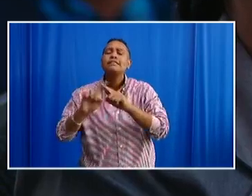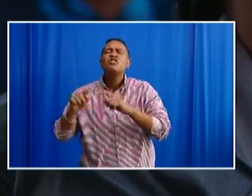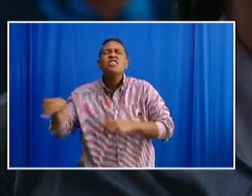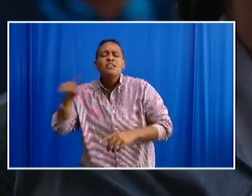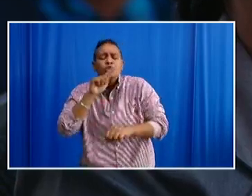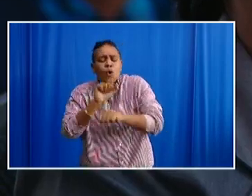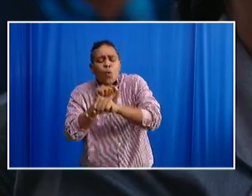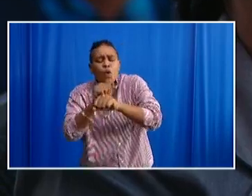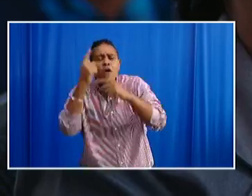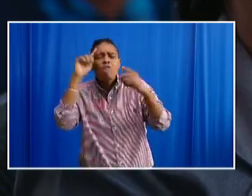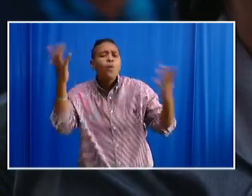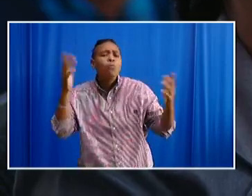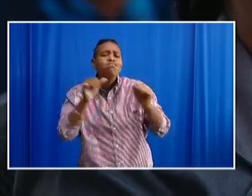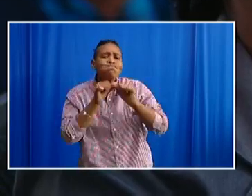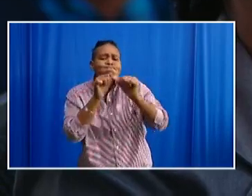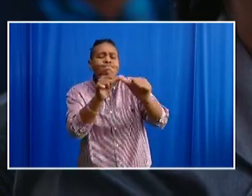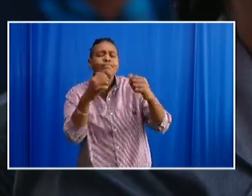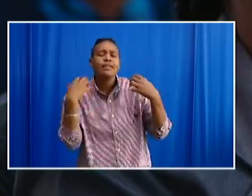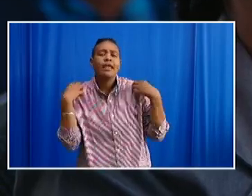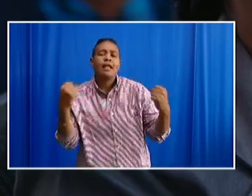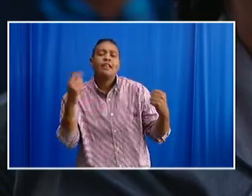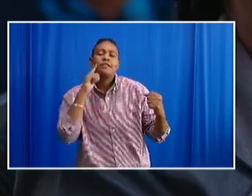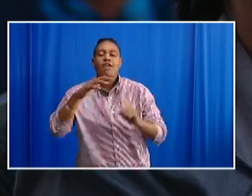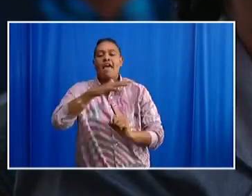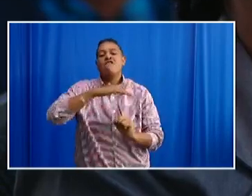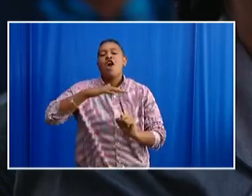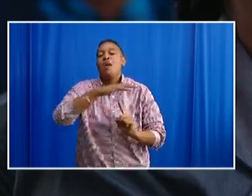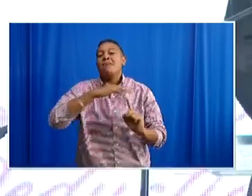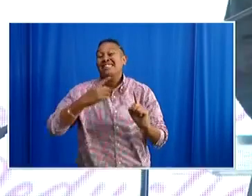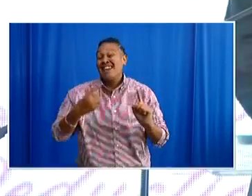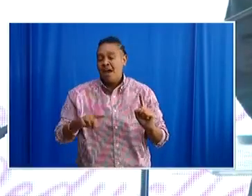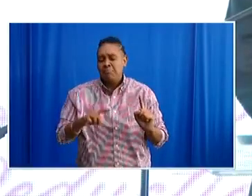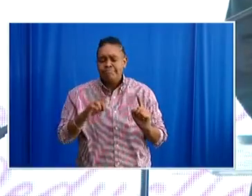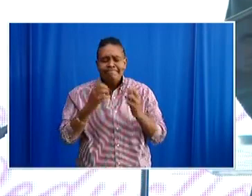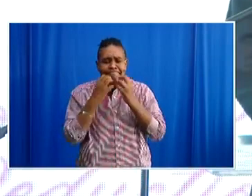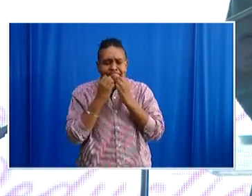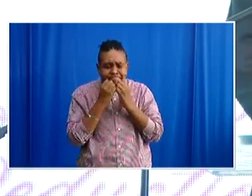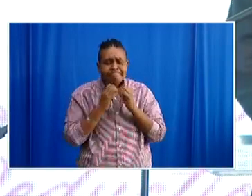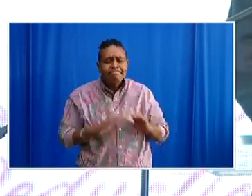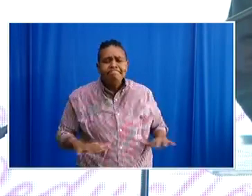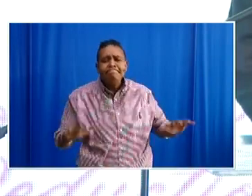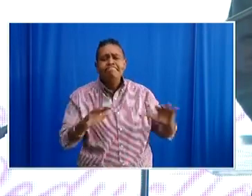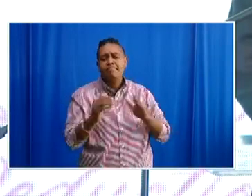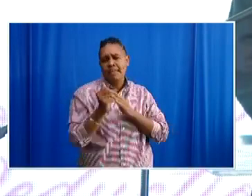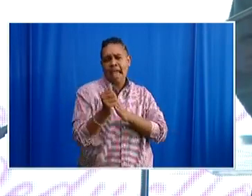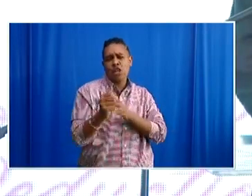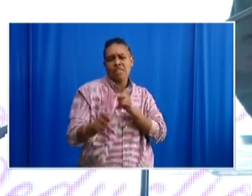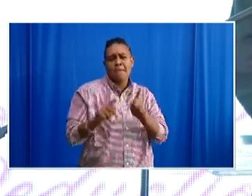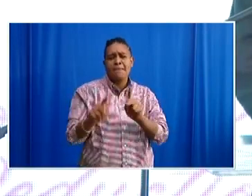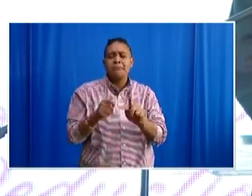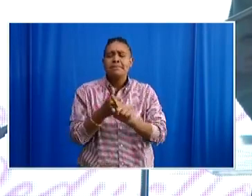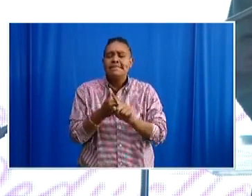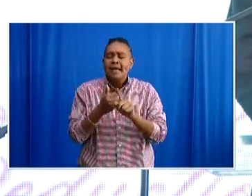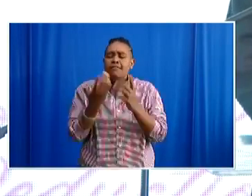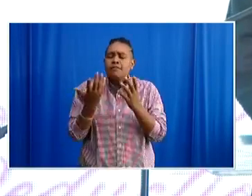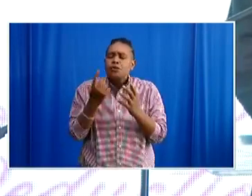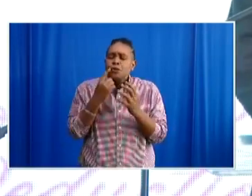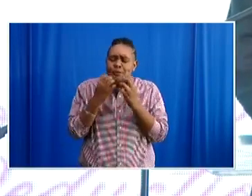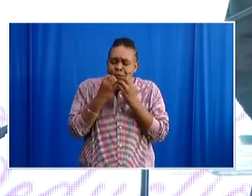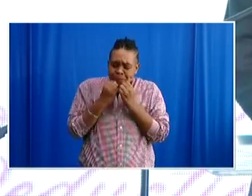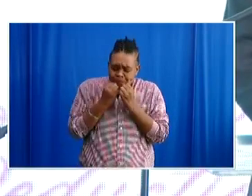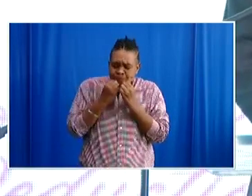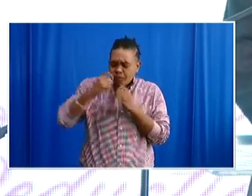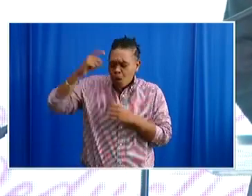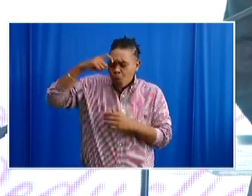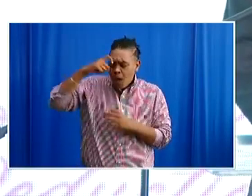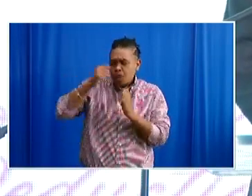they work for the sustainable health of our environment. Guide us as a people to treat tenderly and